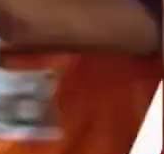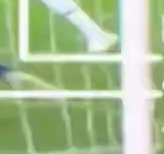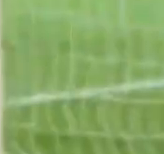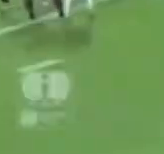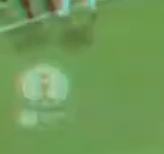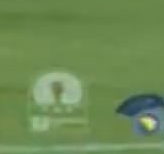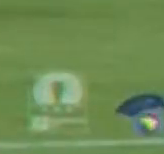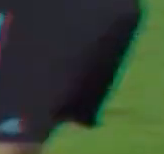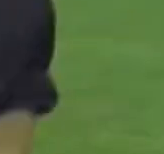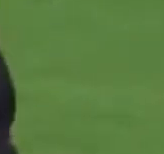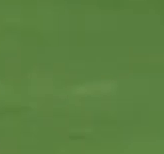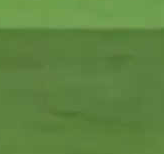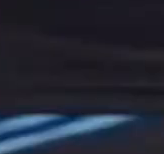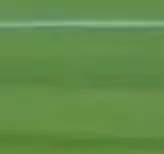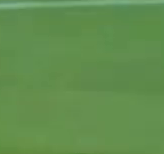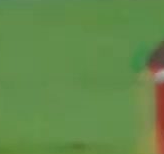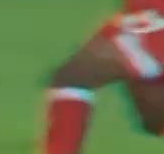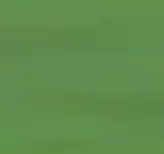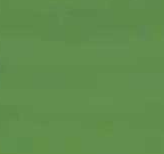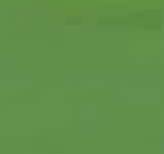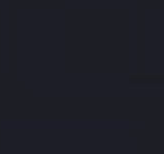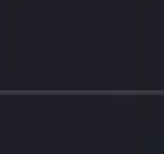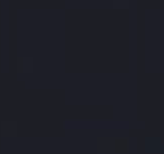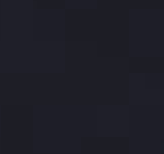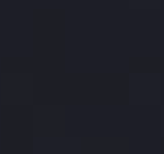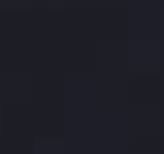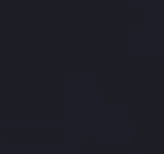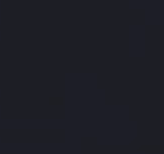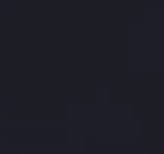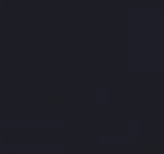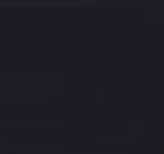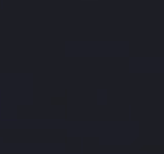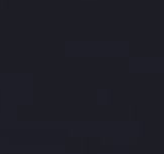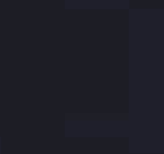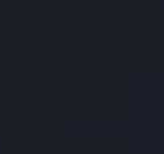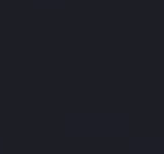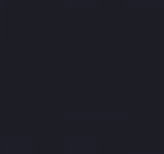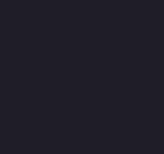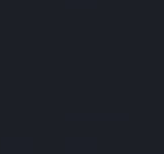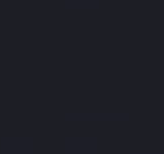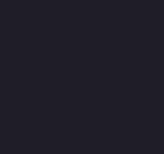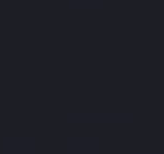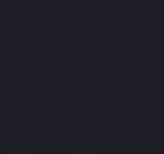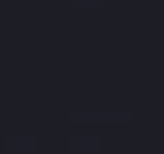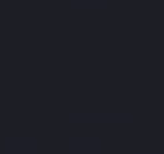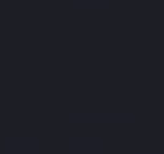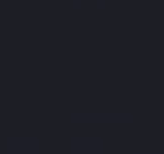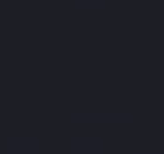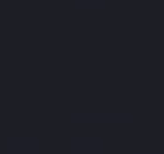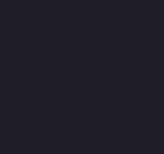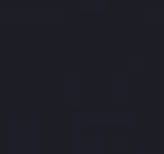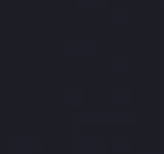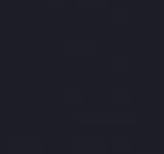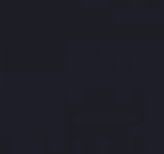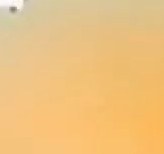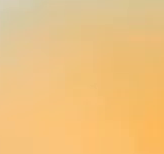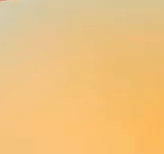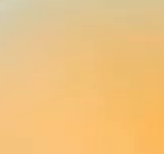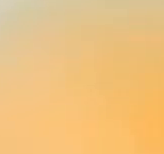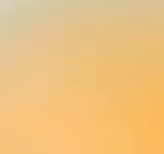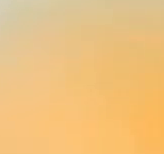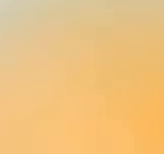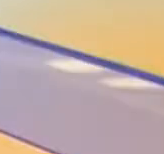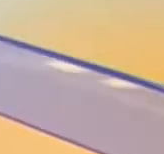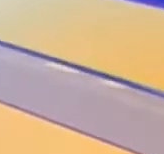semi-final clash. The match kicks off at 10 p.m. Catch the action live on KBC Channel 1, your true sports partner.